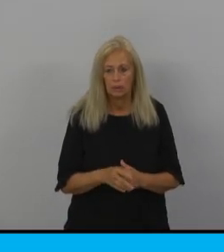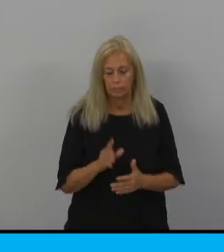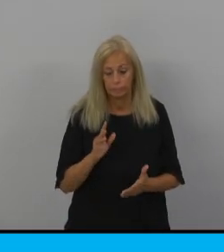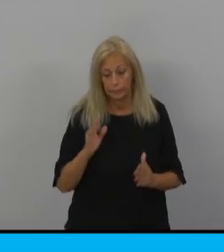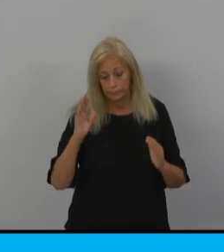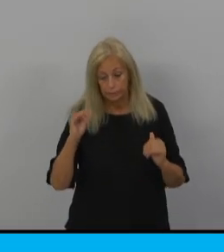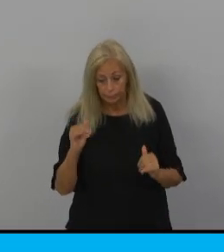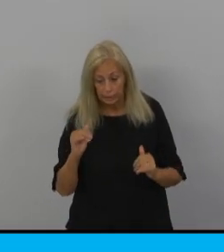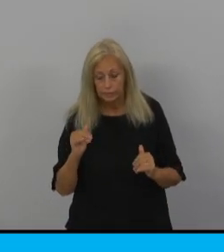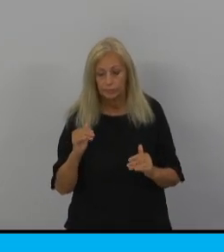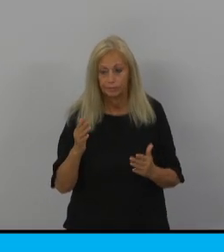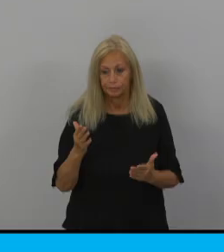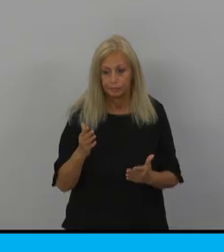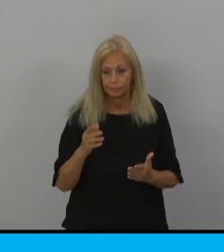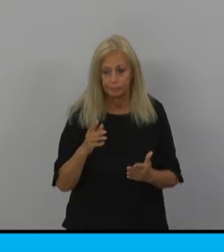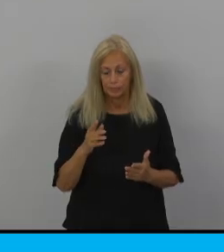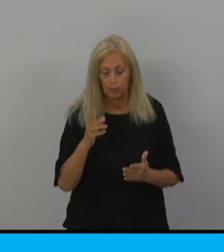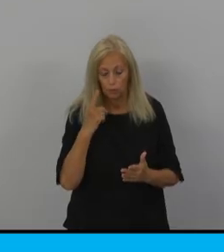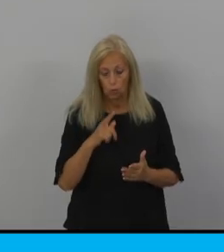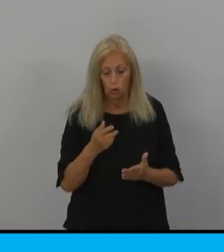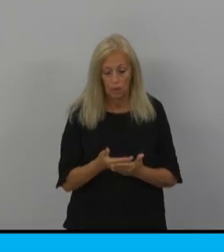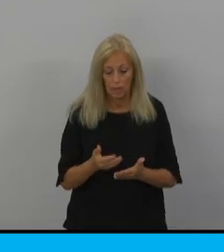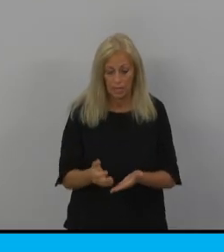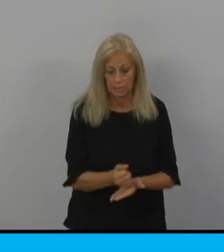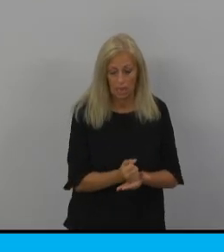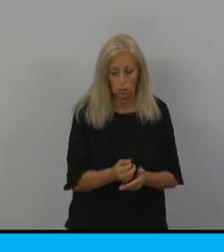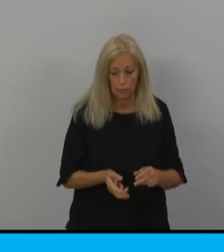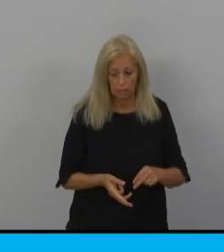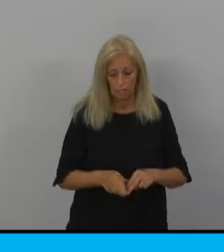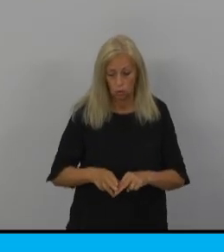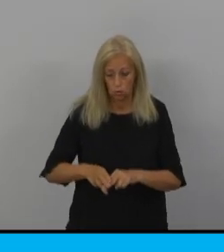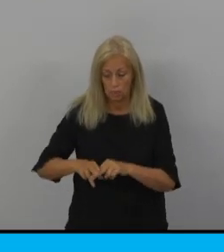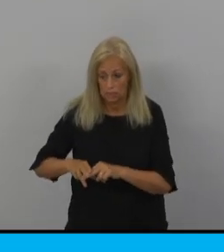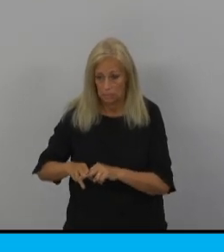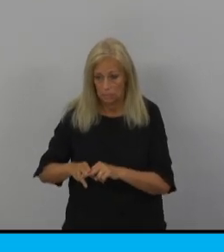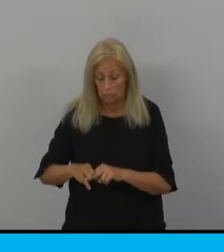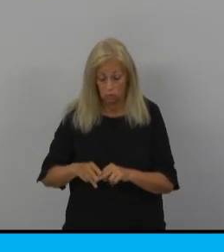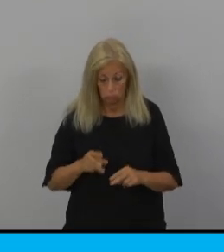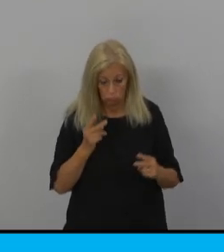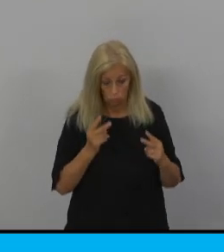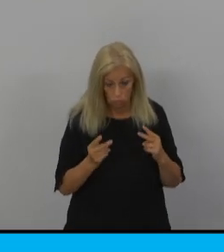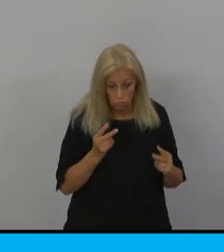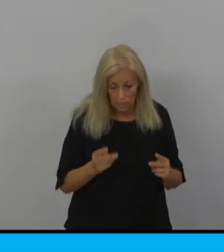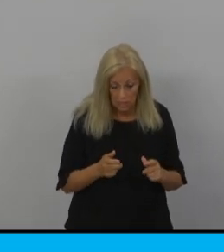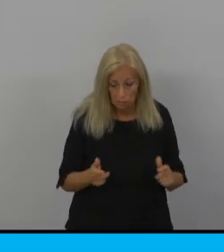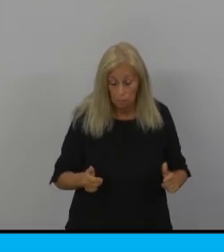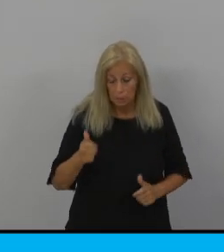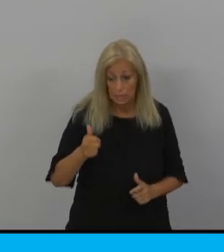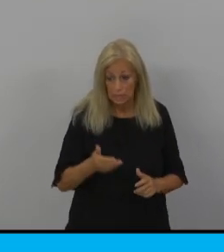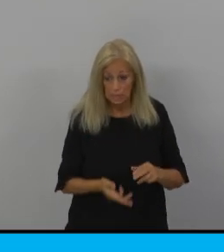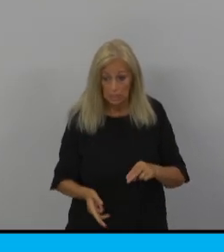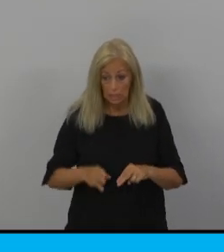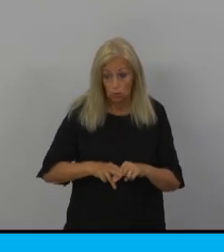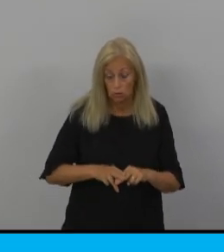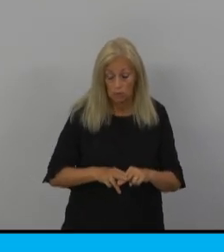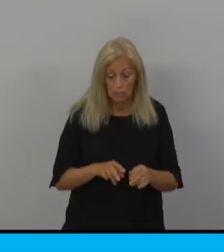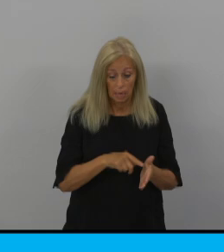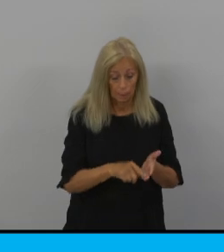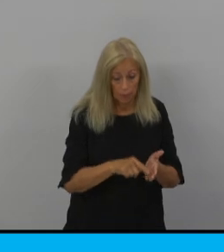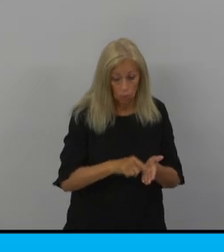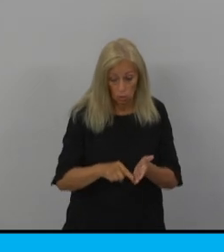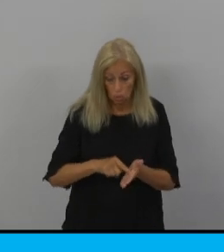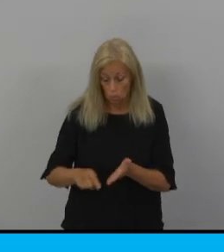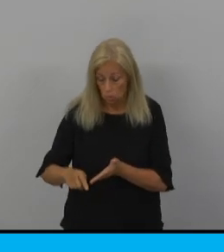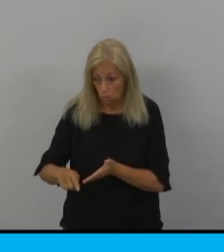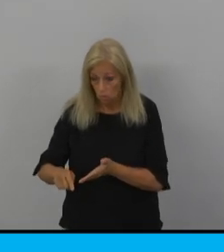where we got our new money, was for those salary increases. So as you can see, we have the biggest increase there is payroll. Most of